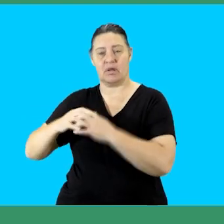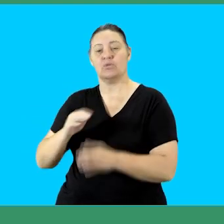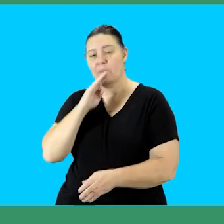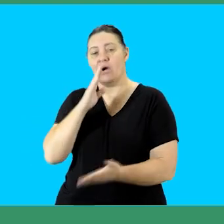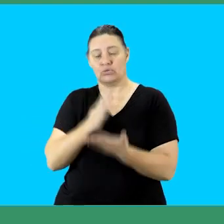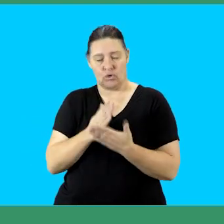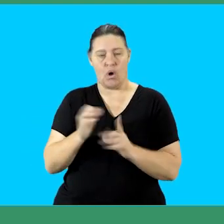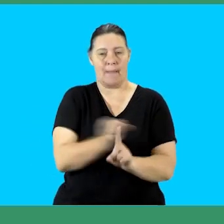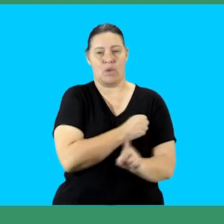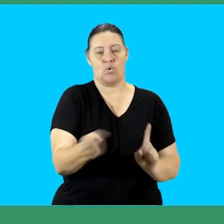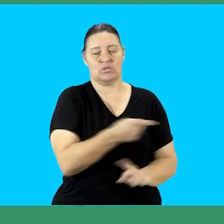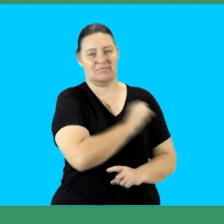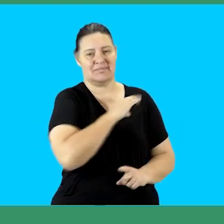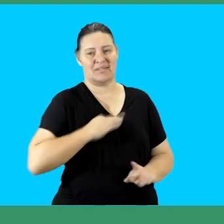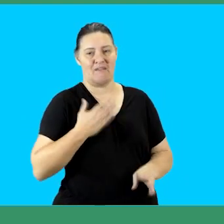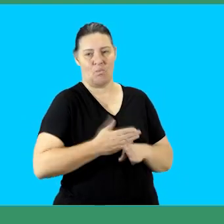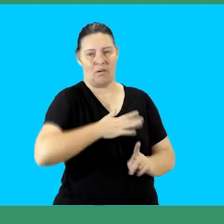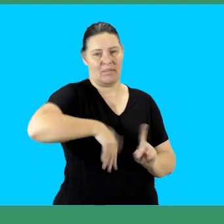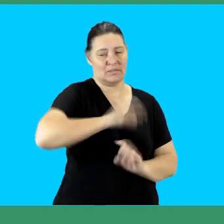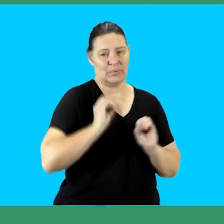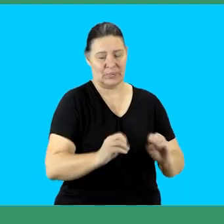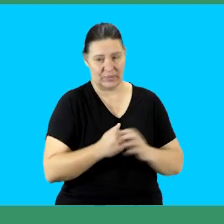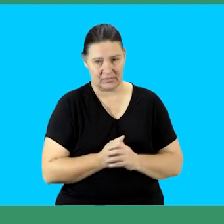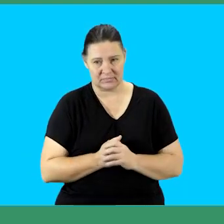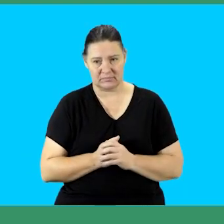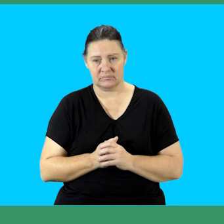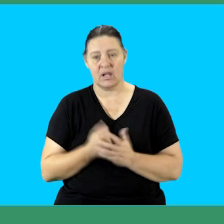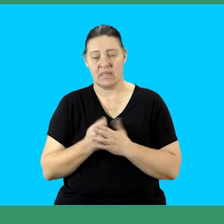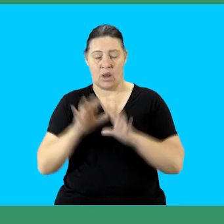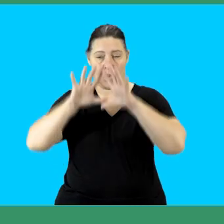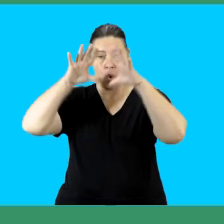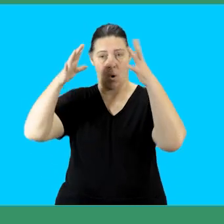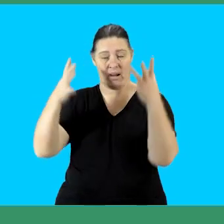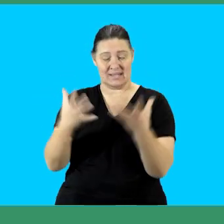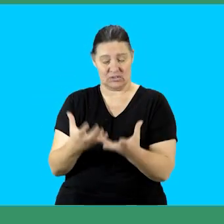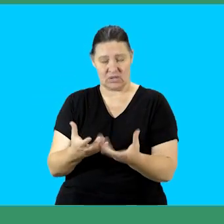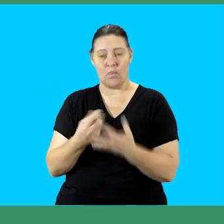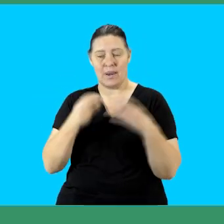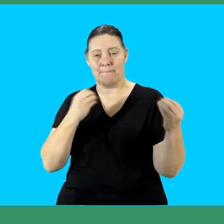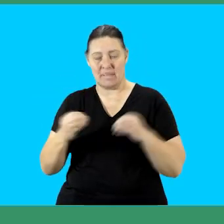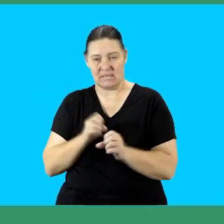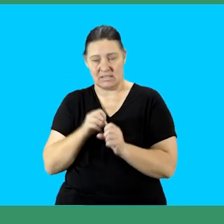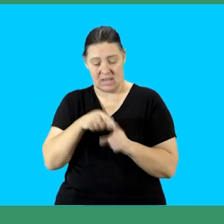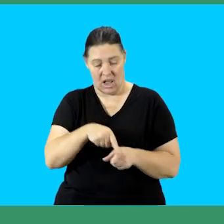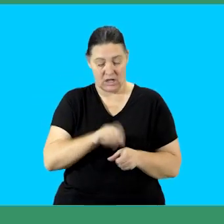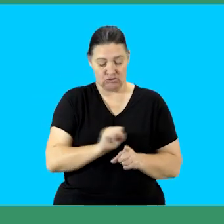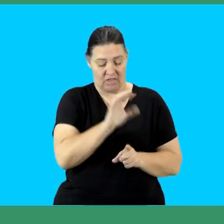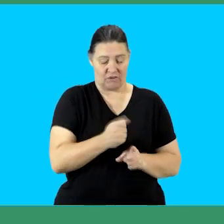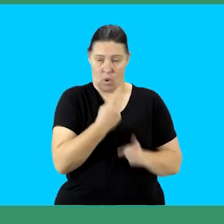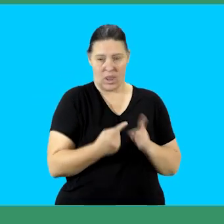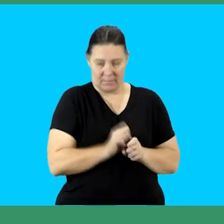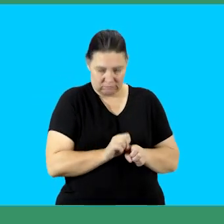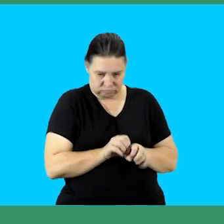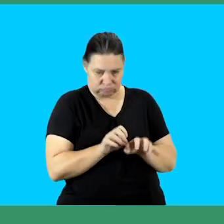restrictions, labor laws put in place by the government to prevent the exploitation of employees in the workplace. Then we have